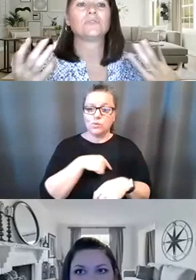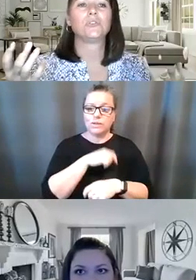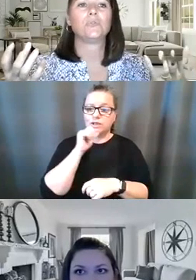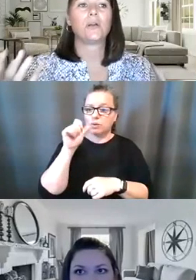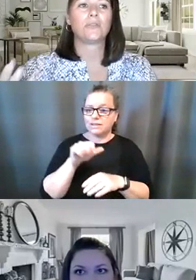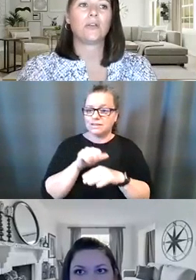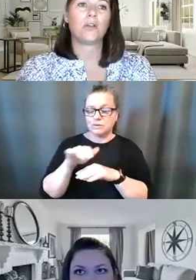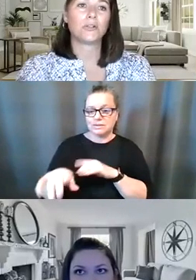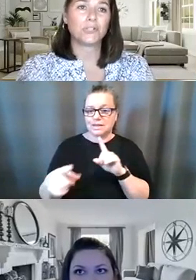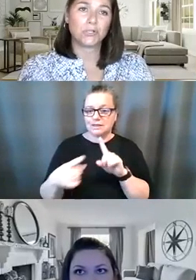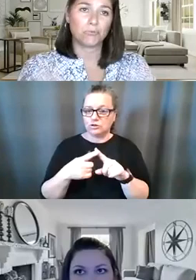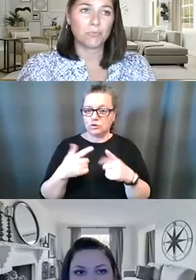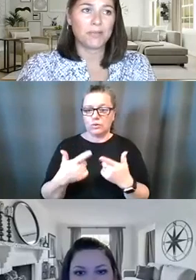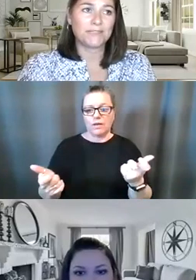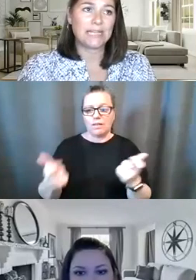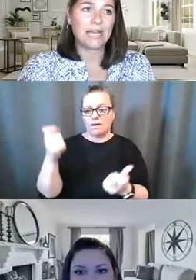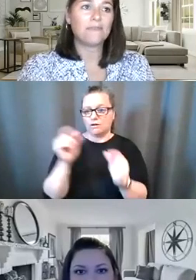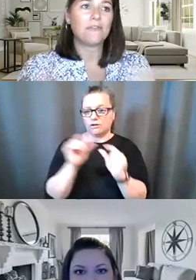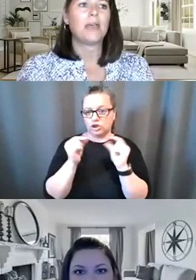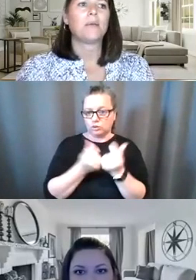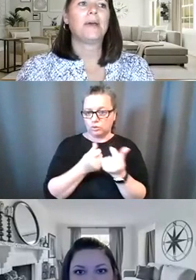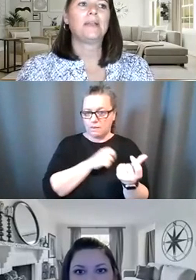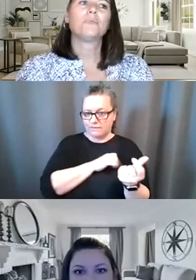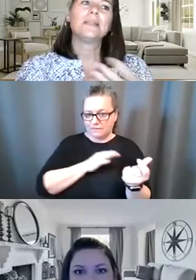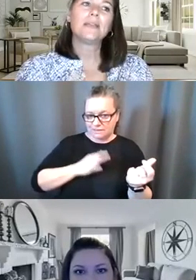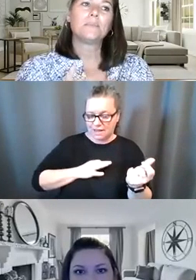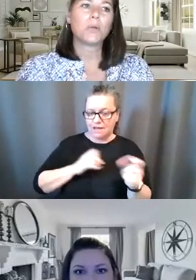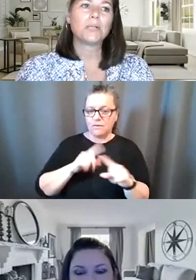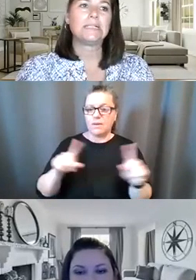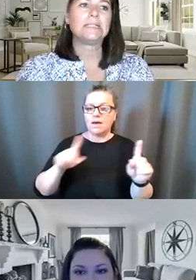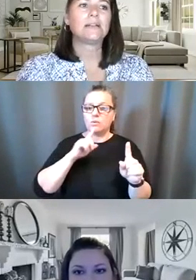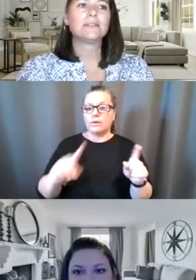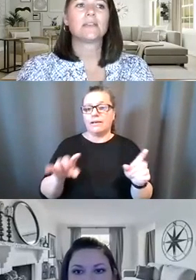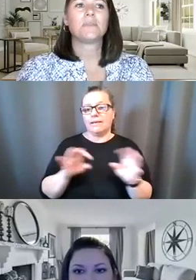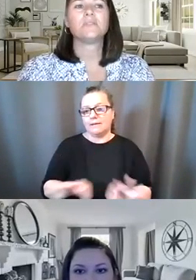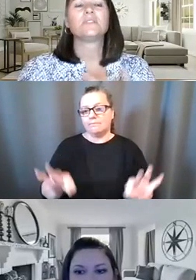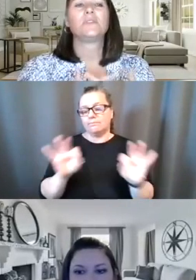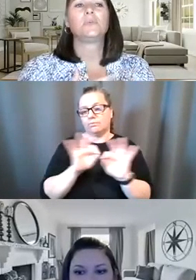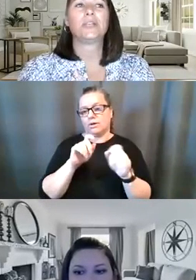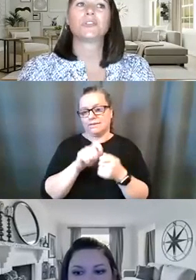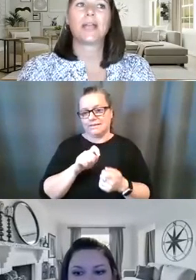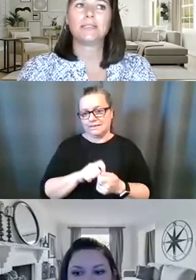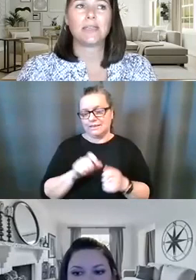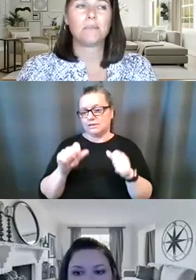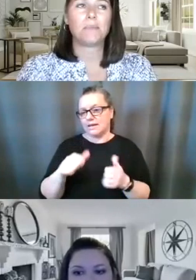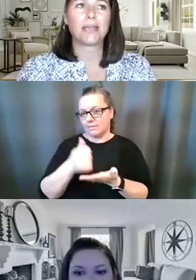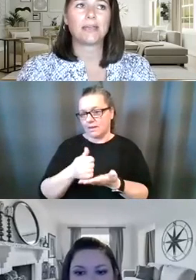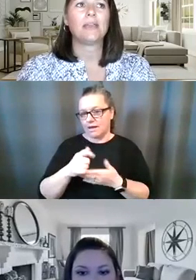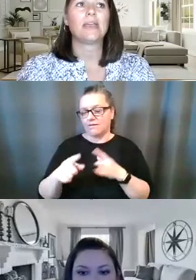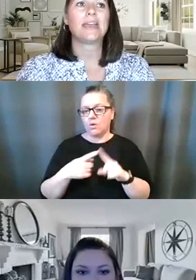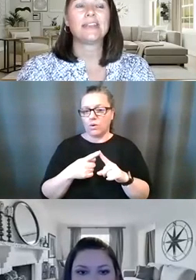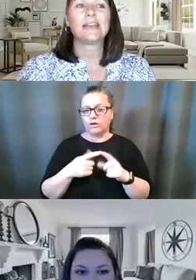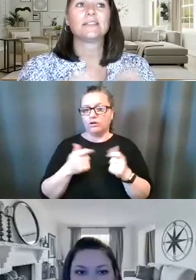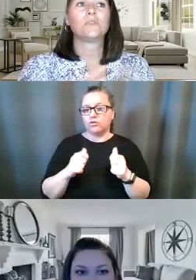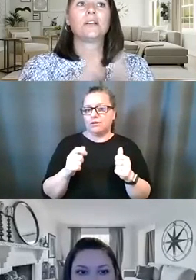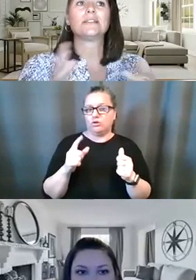out to the larger group of staff, but really important details can be useful when you're trying to get buy-in.